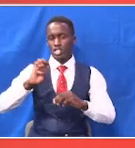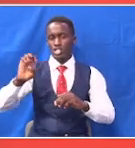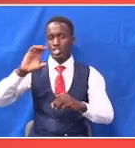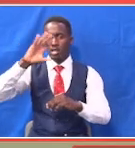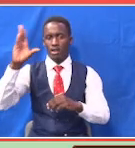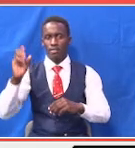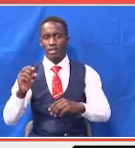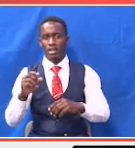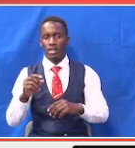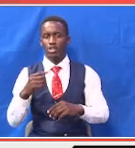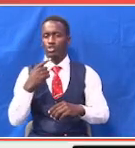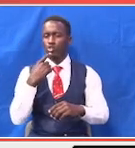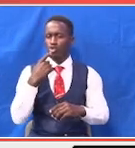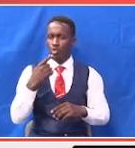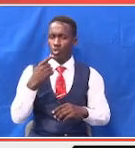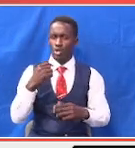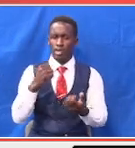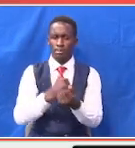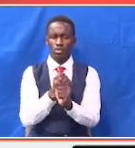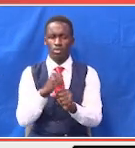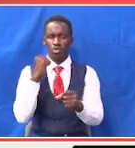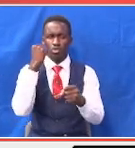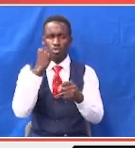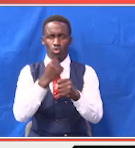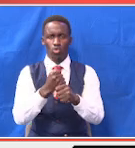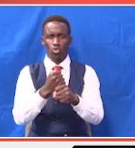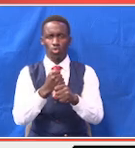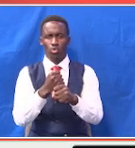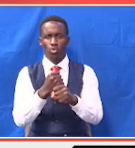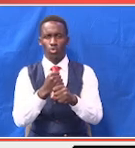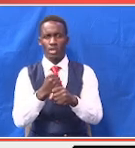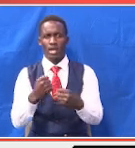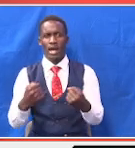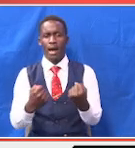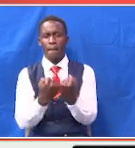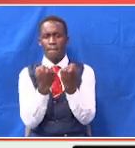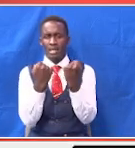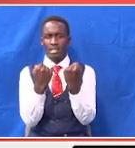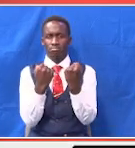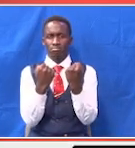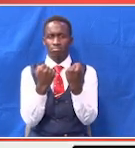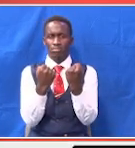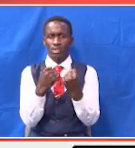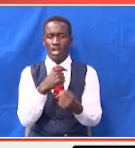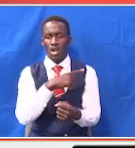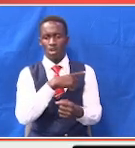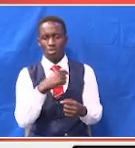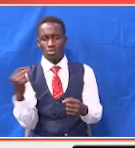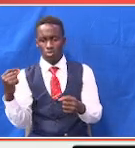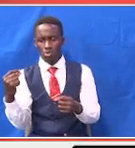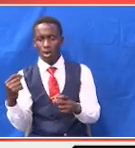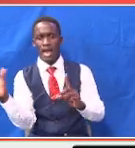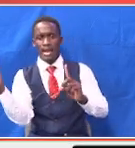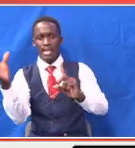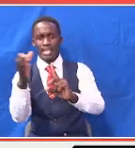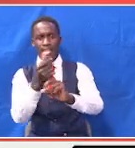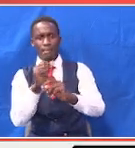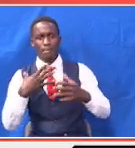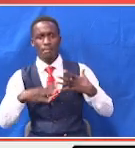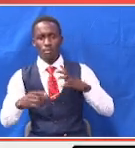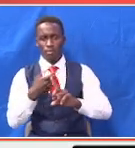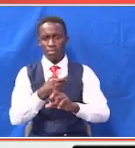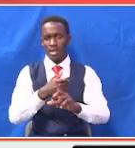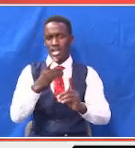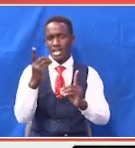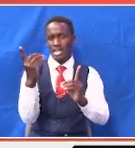therefore, you cannot do what happened. You cannot go and kidnap anybody from another